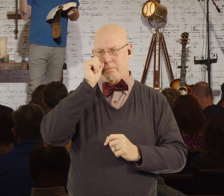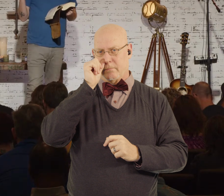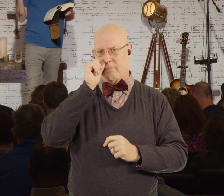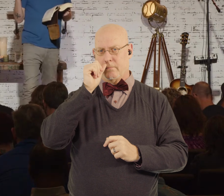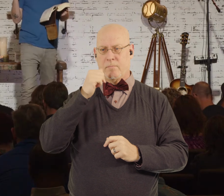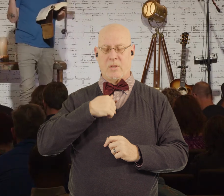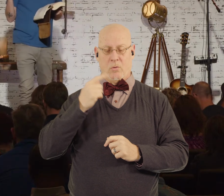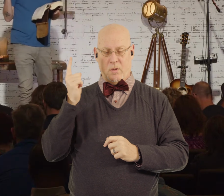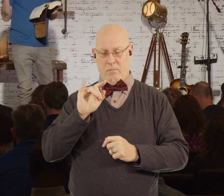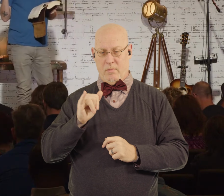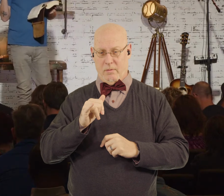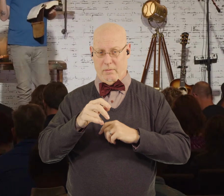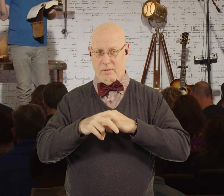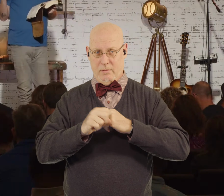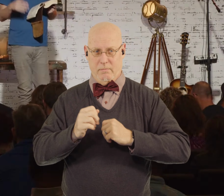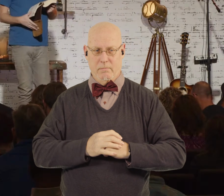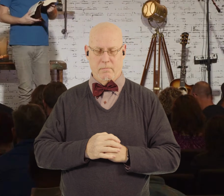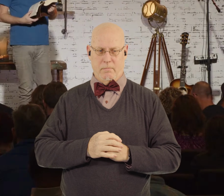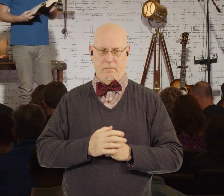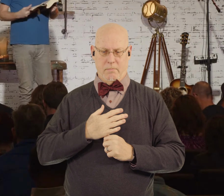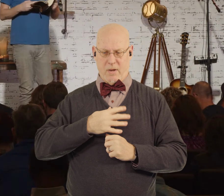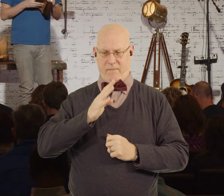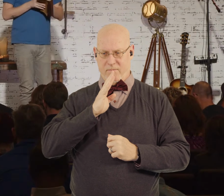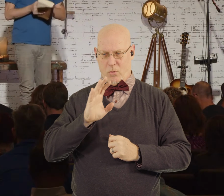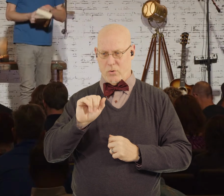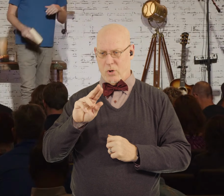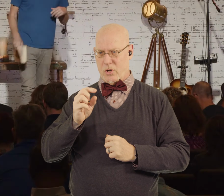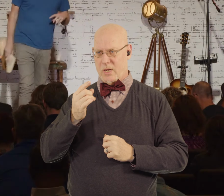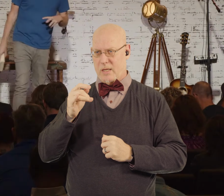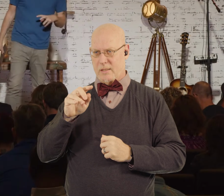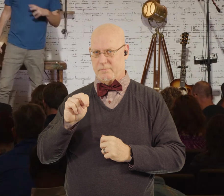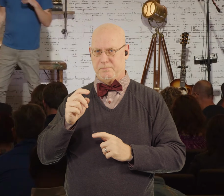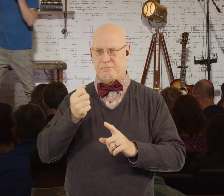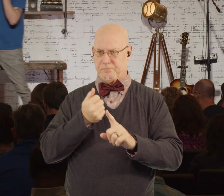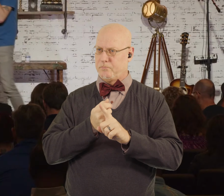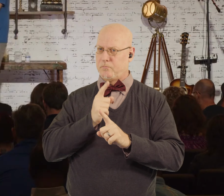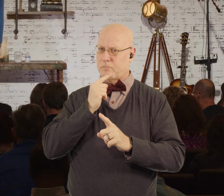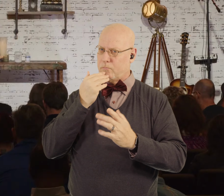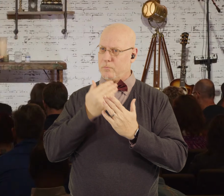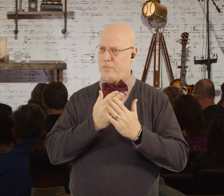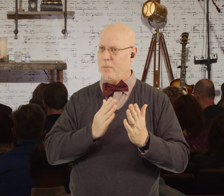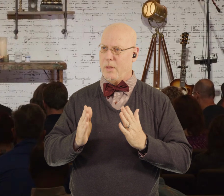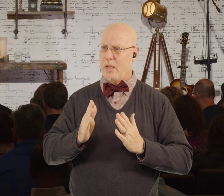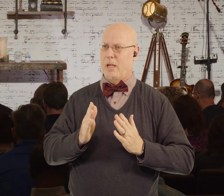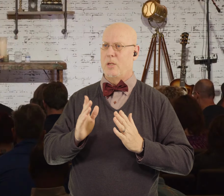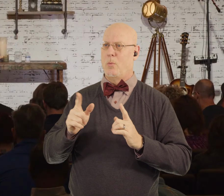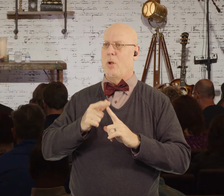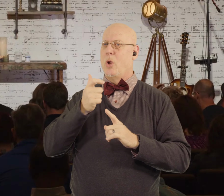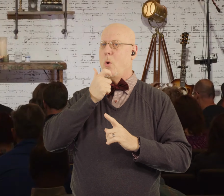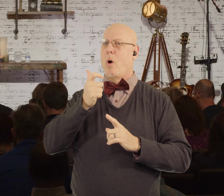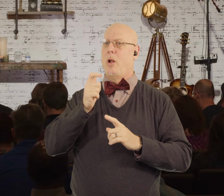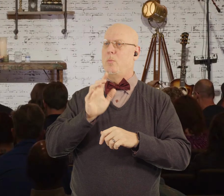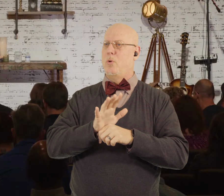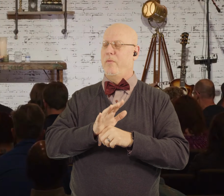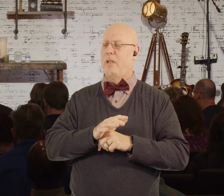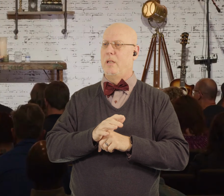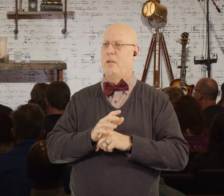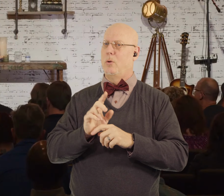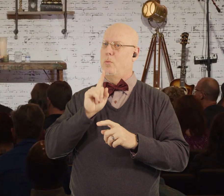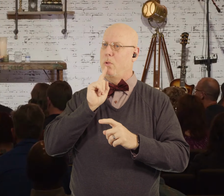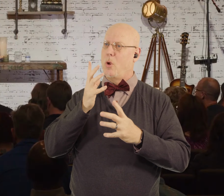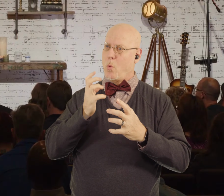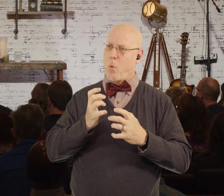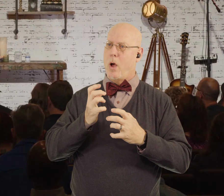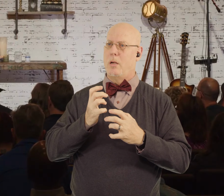Wake up, or I'll come like a thief. My four-year-old Augustine, he has really good intentions when we sit down to watch a movie as a